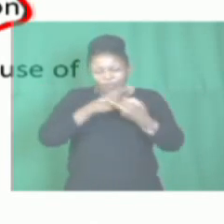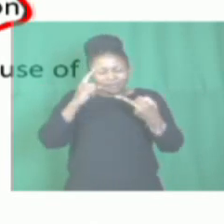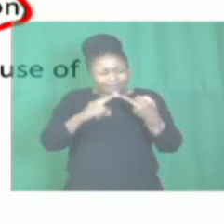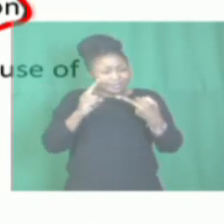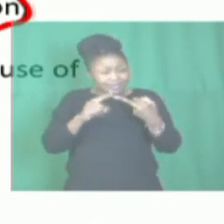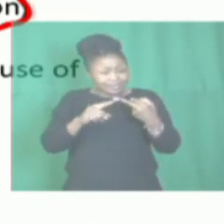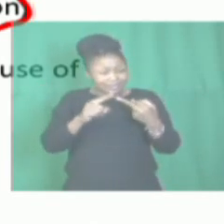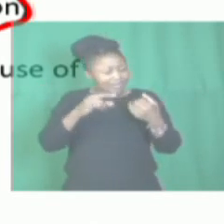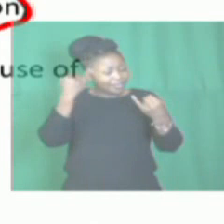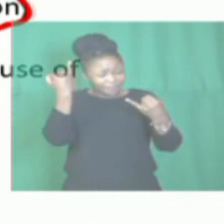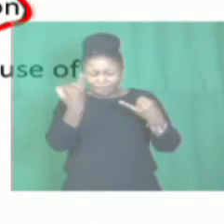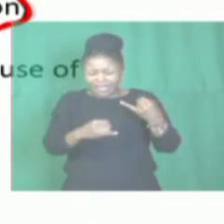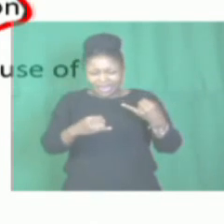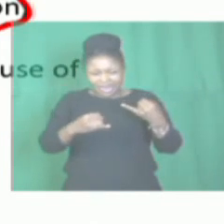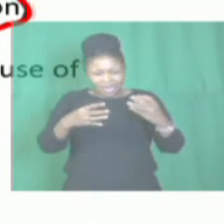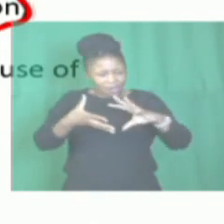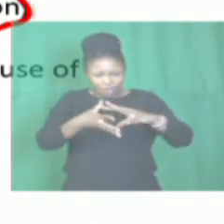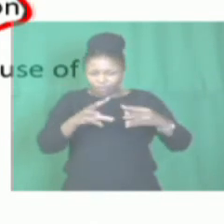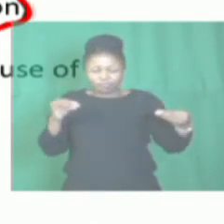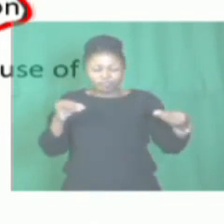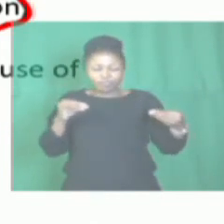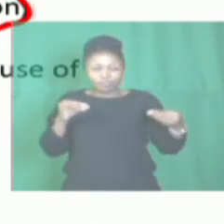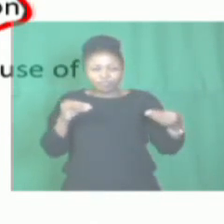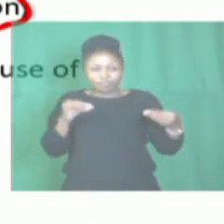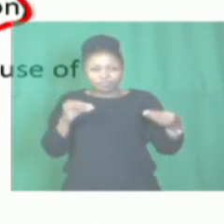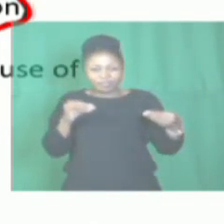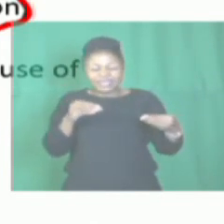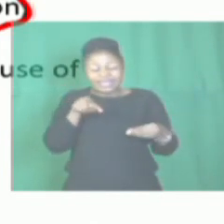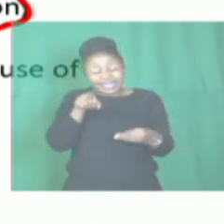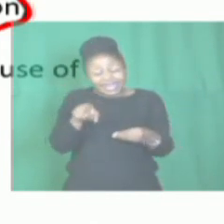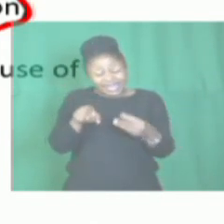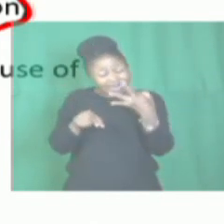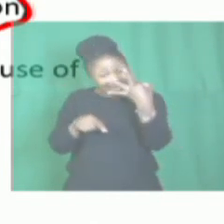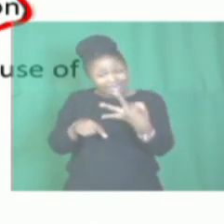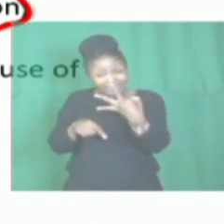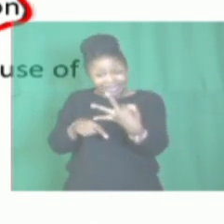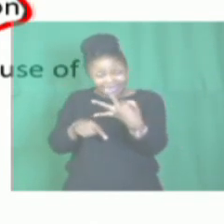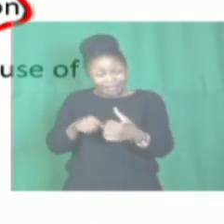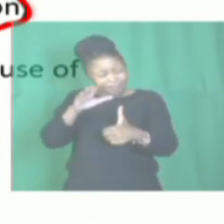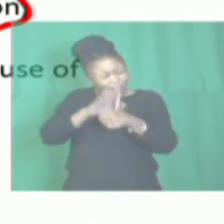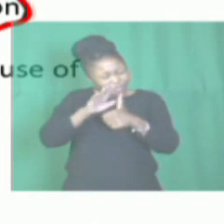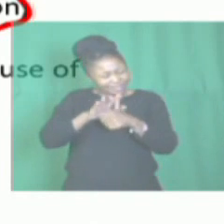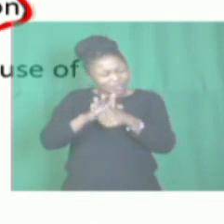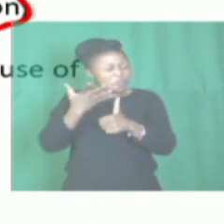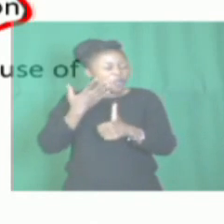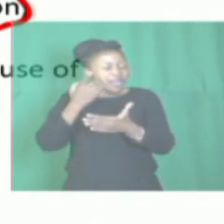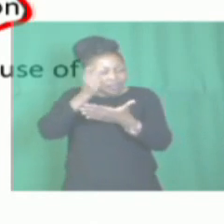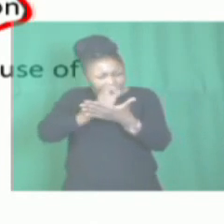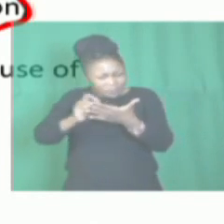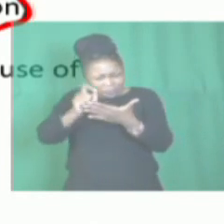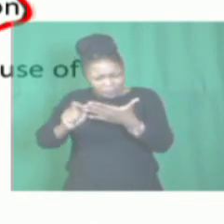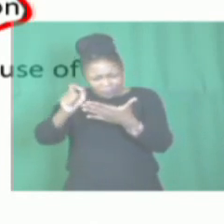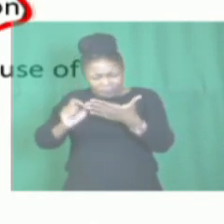the key components of writing a composition. In addition to that, my dear learner,